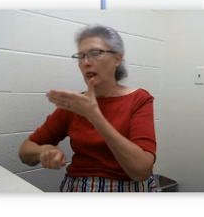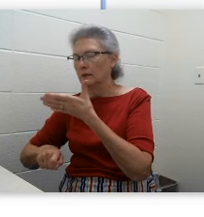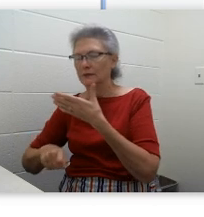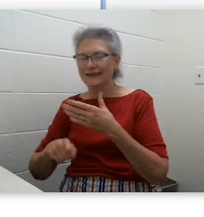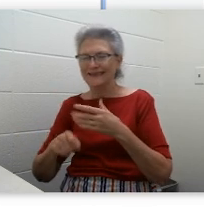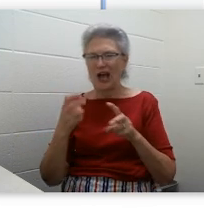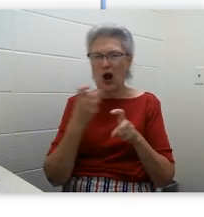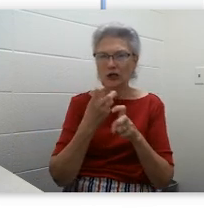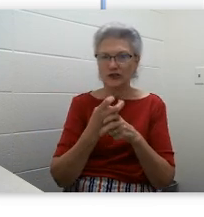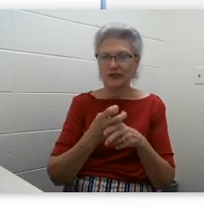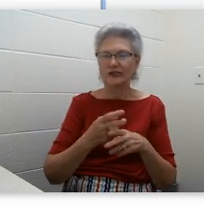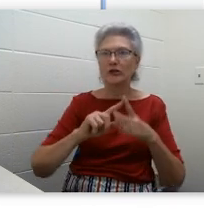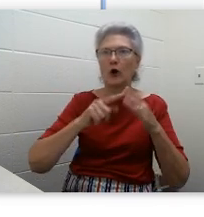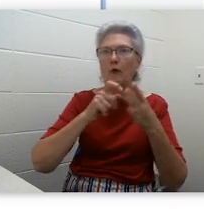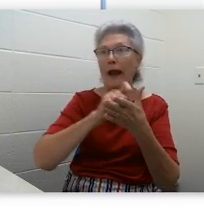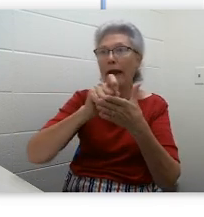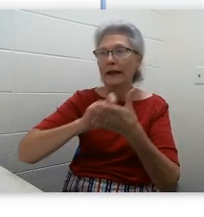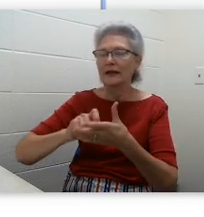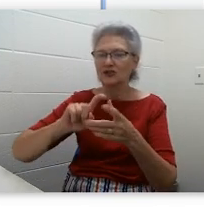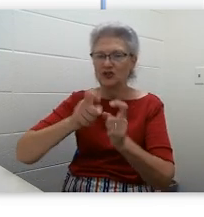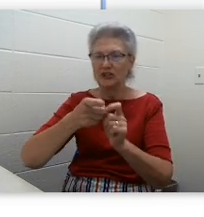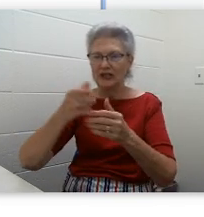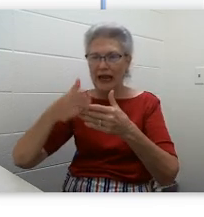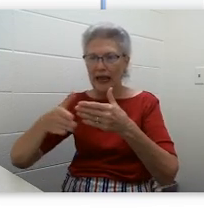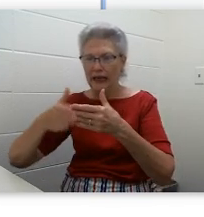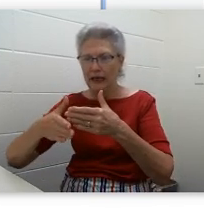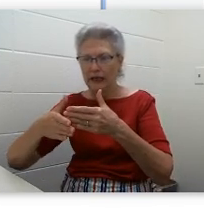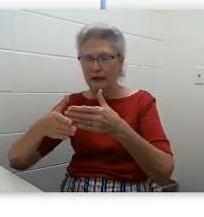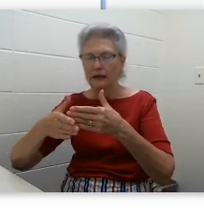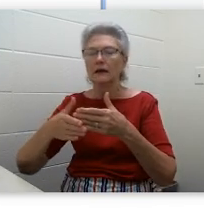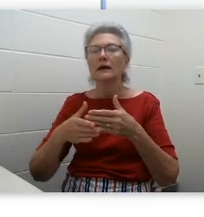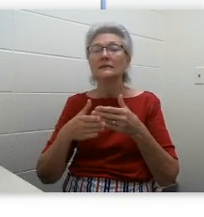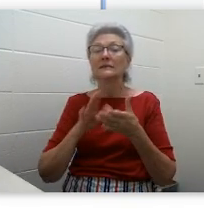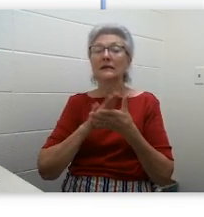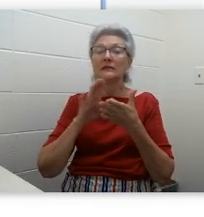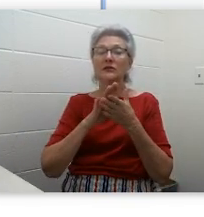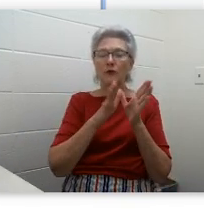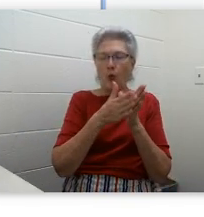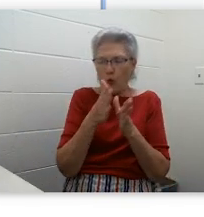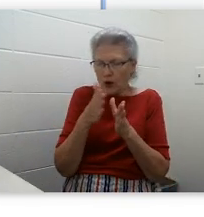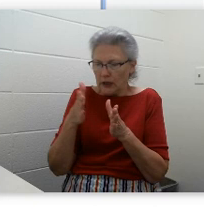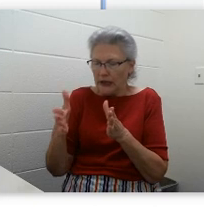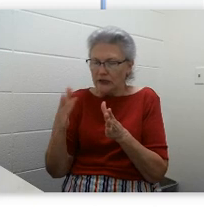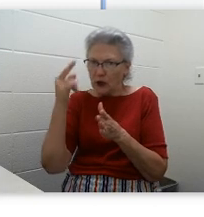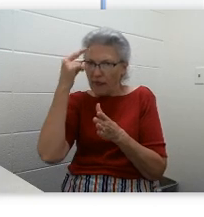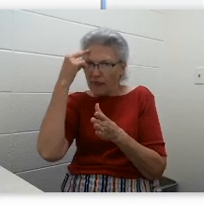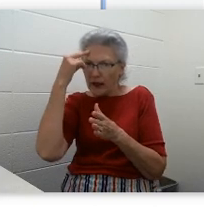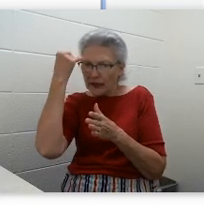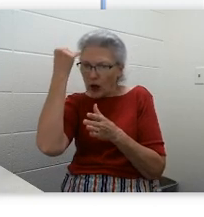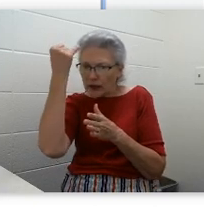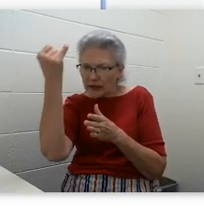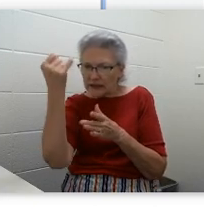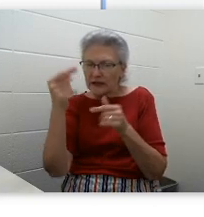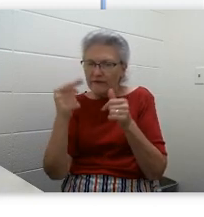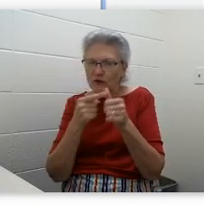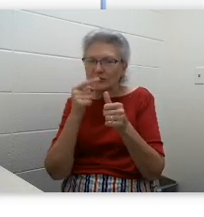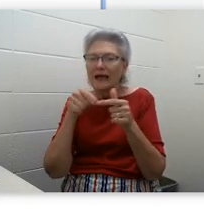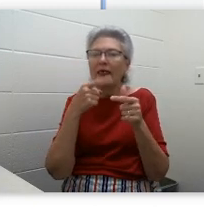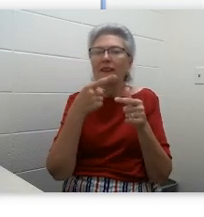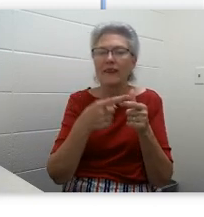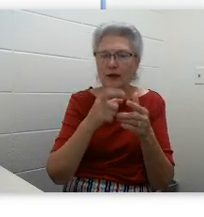to just kind of start and change an ending. So it's really nice if you organize your thinking first and then you can start